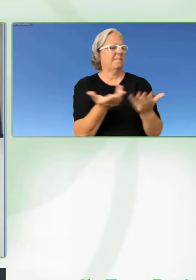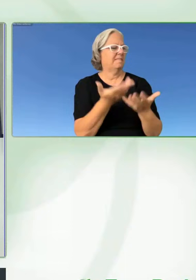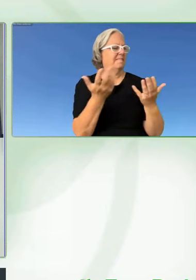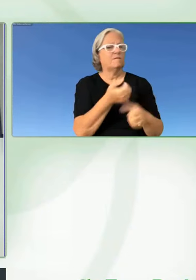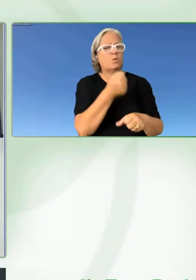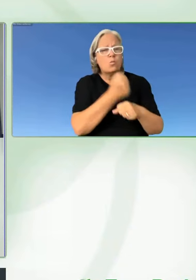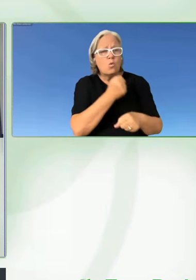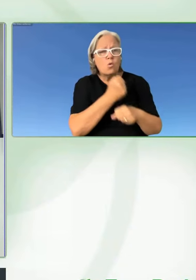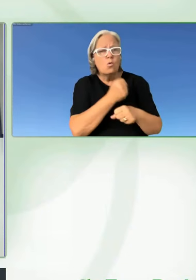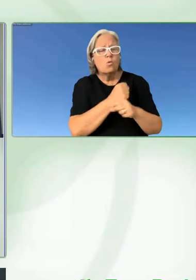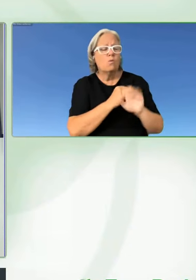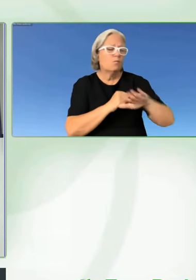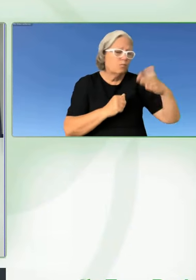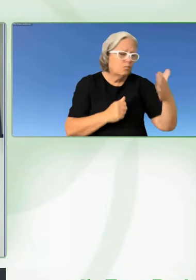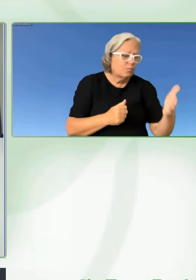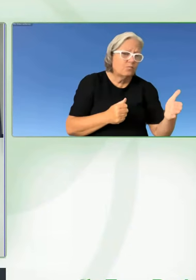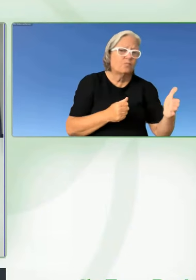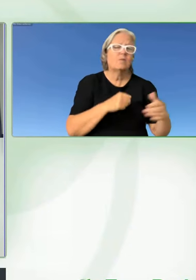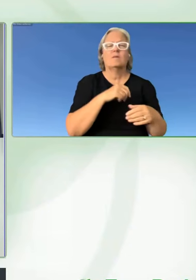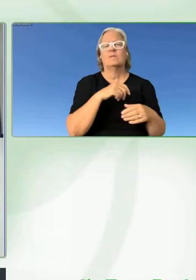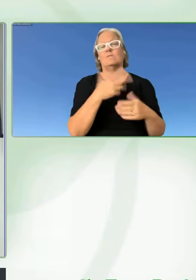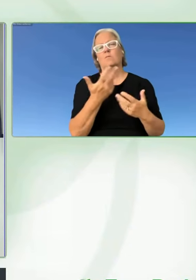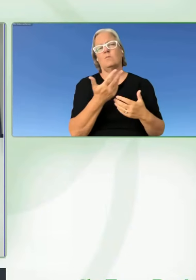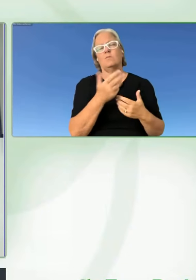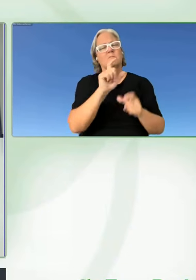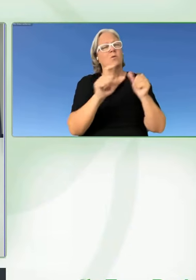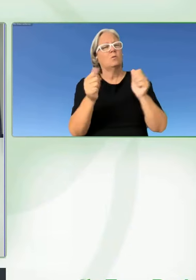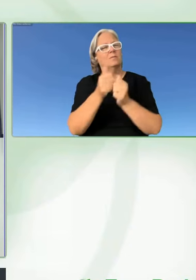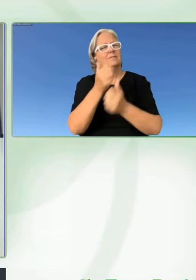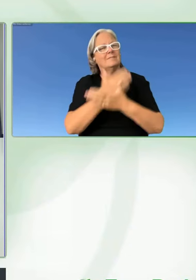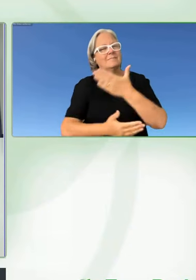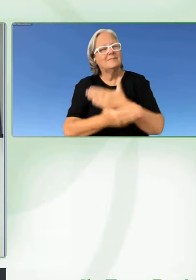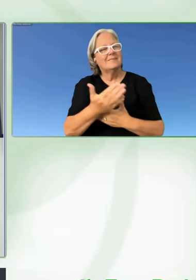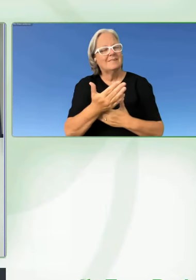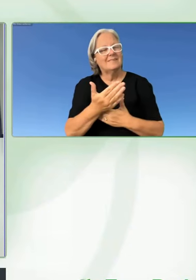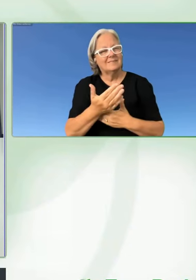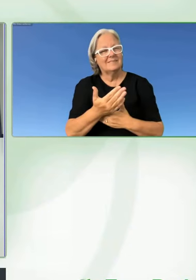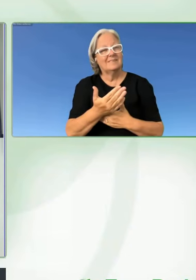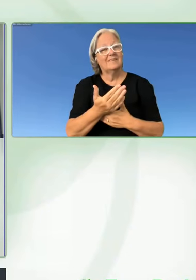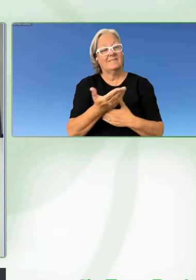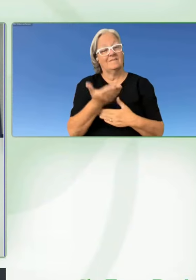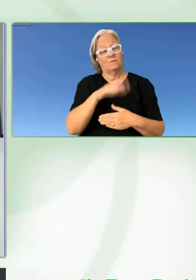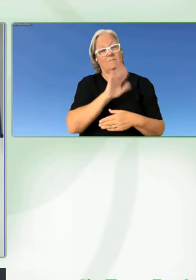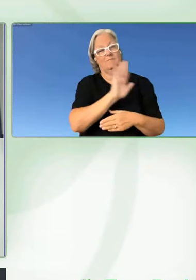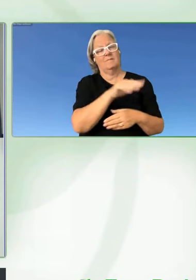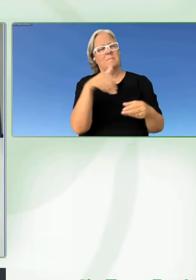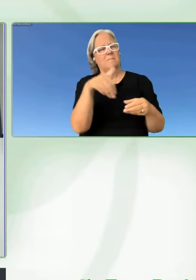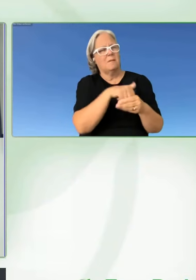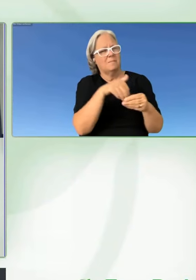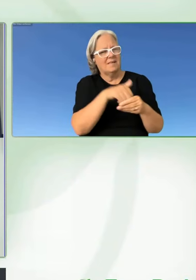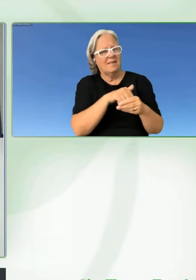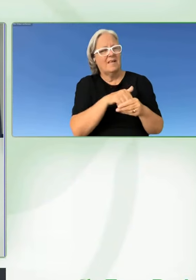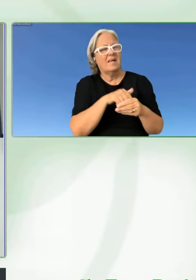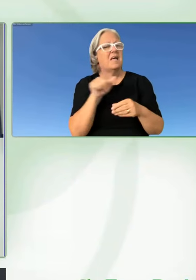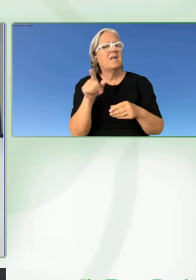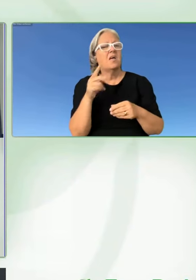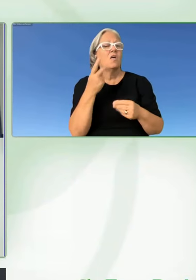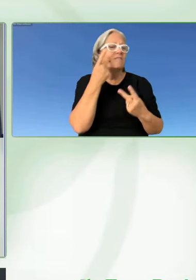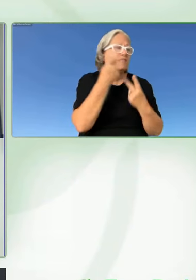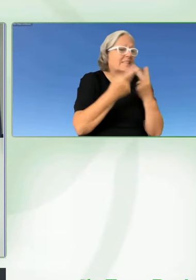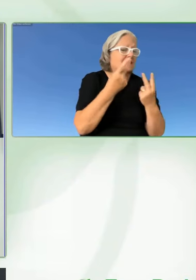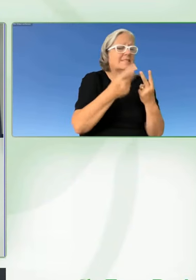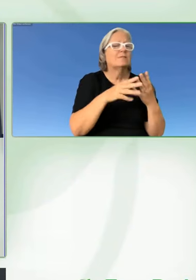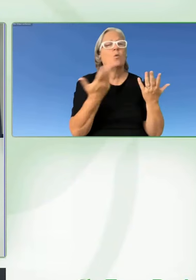for persons with disabilities of their member states while visiting and traveling. And